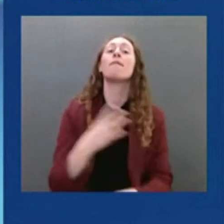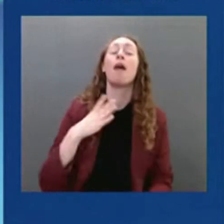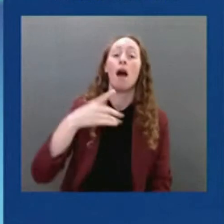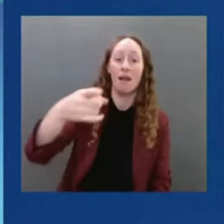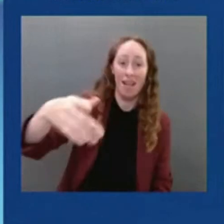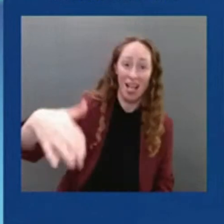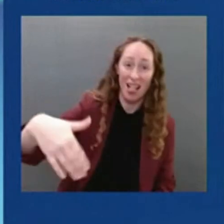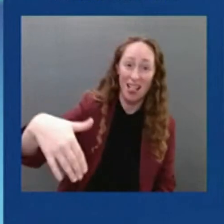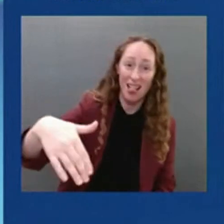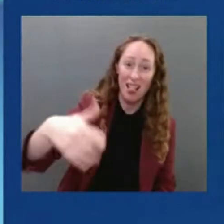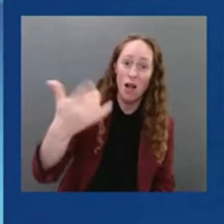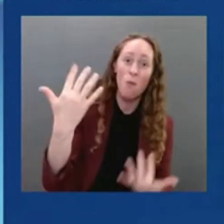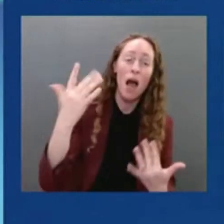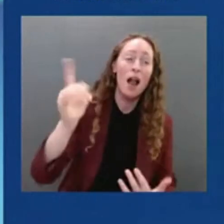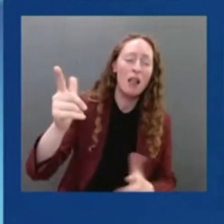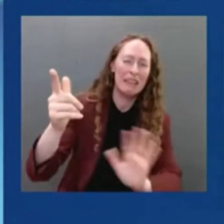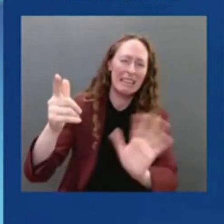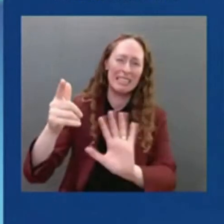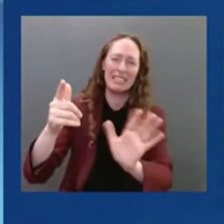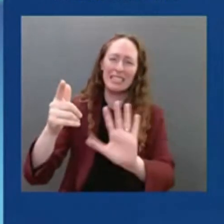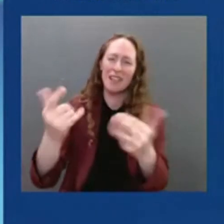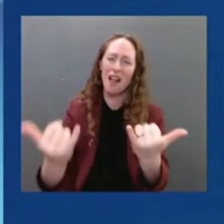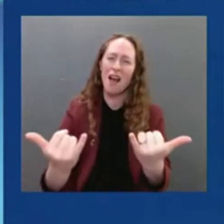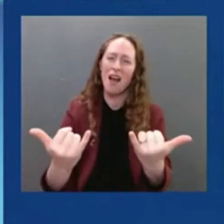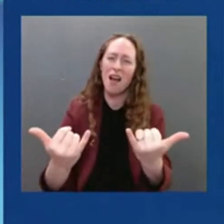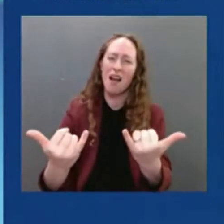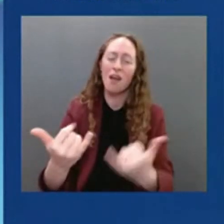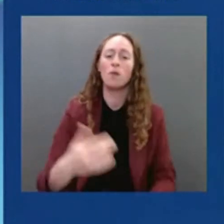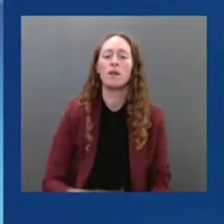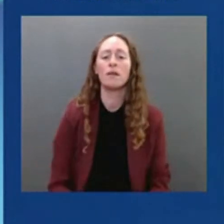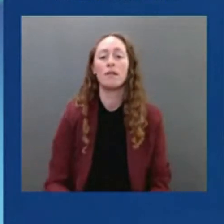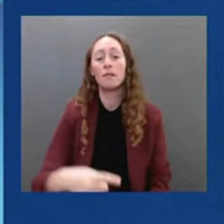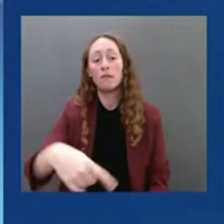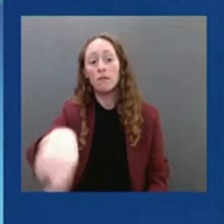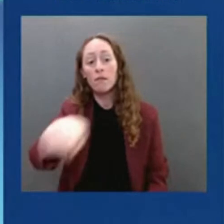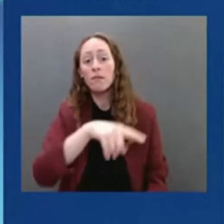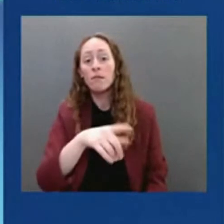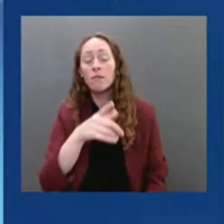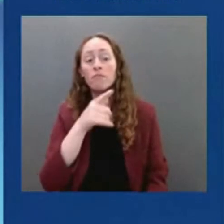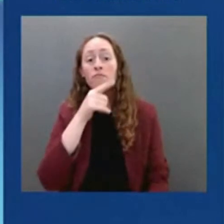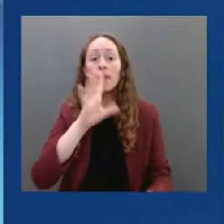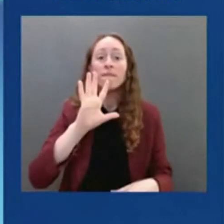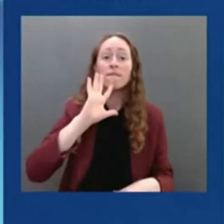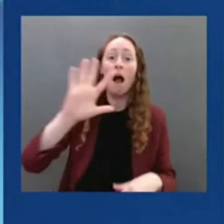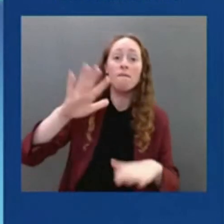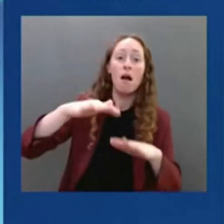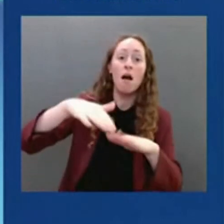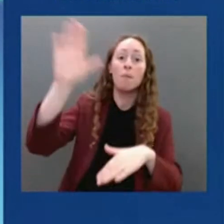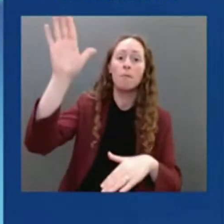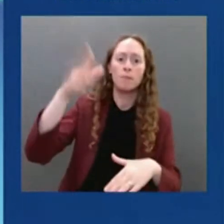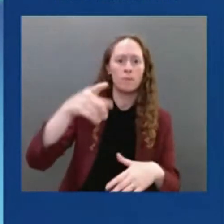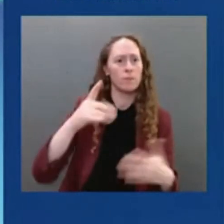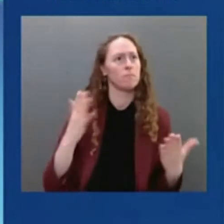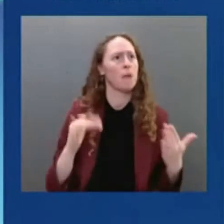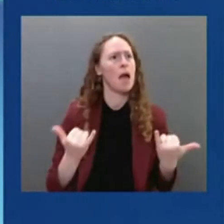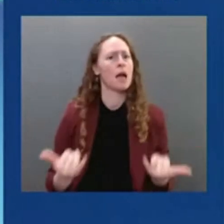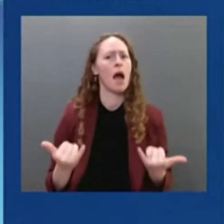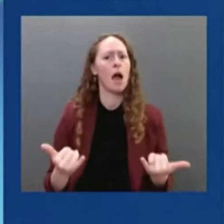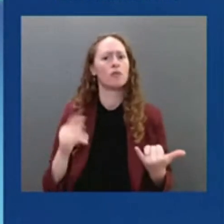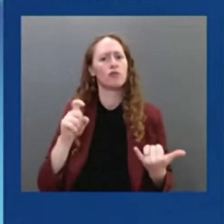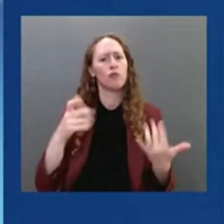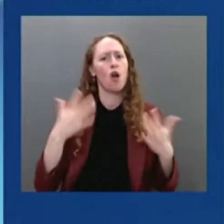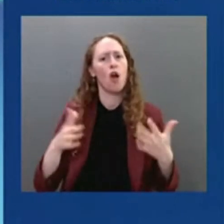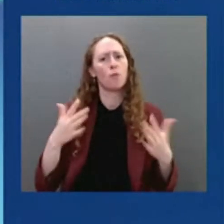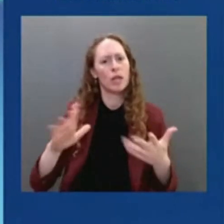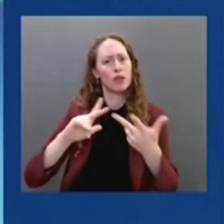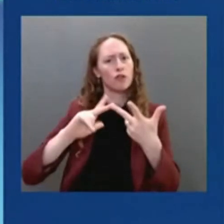age 5 and above should get their first booster shot after 5 months after their initial vaccination. And if you haven't,